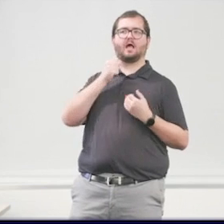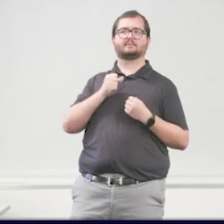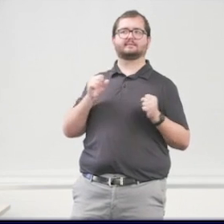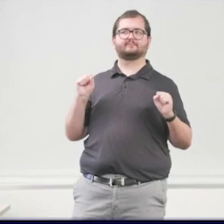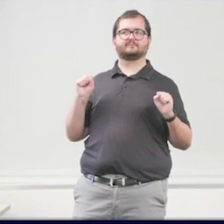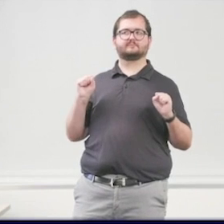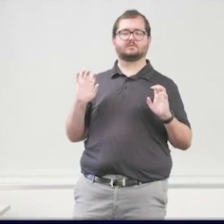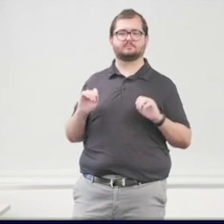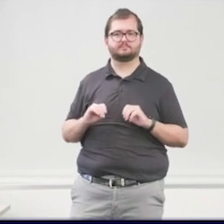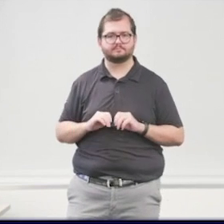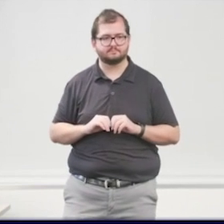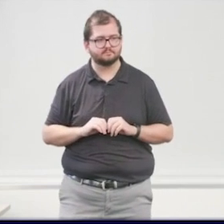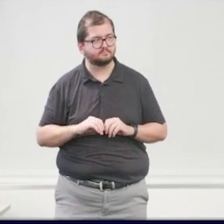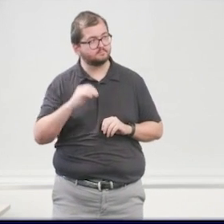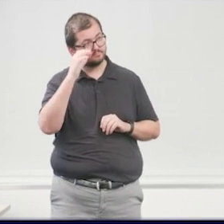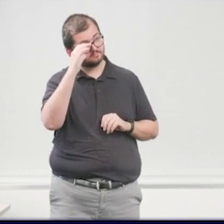So